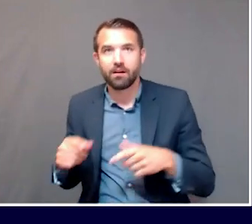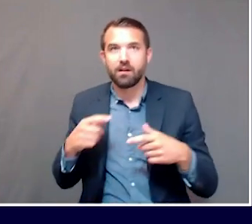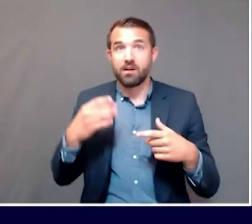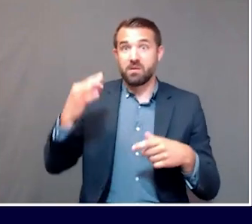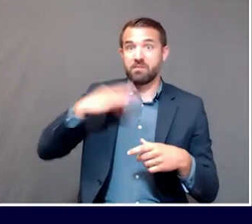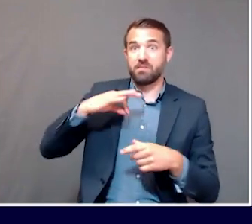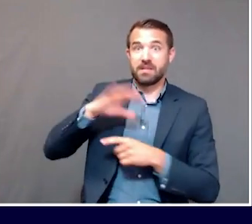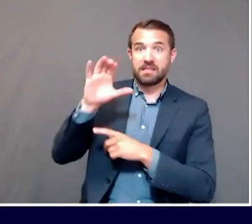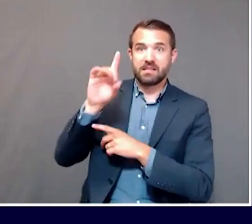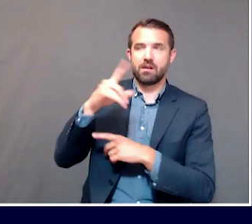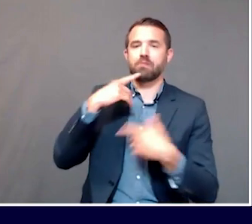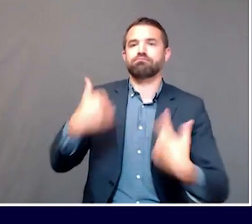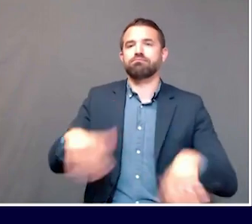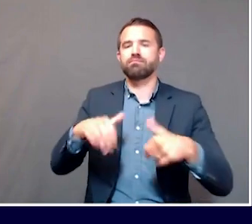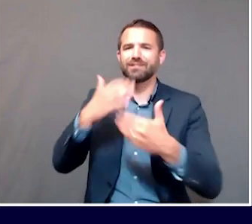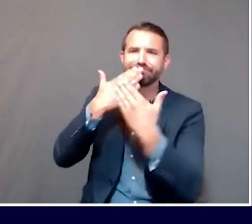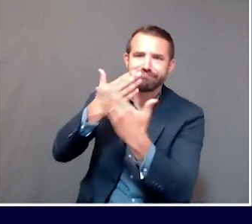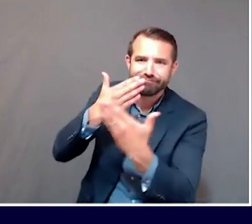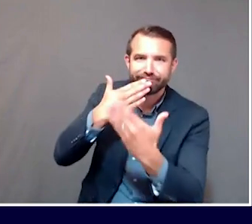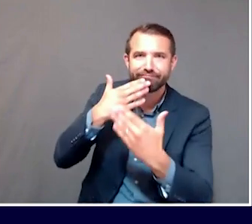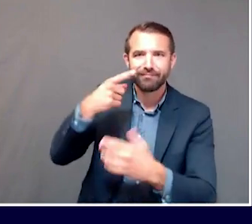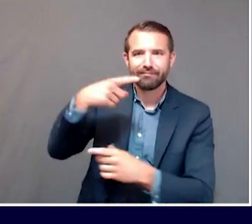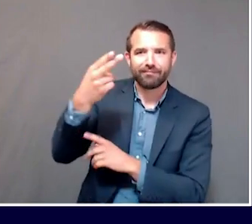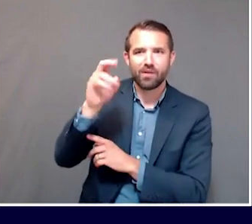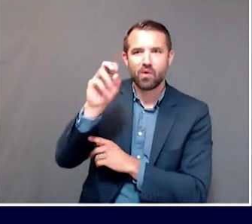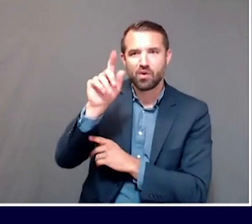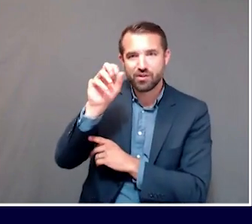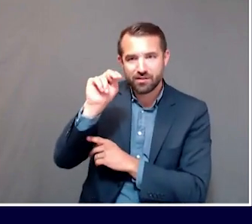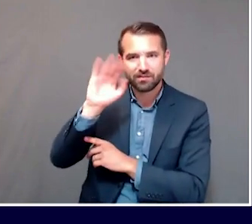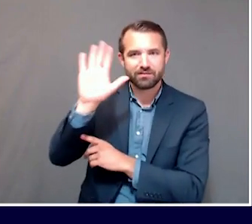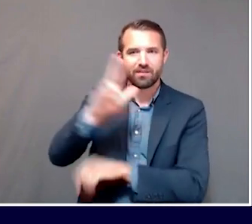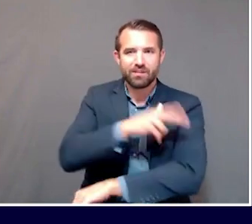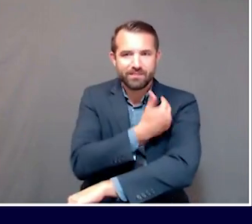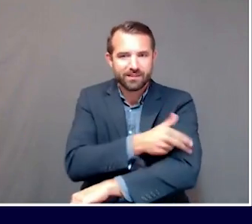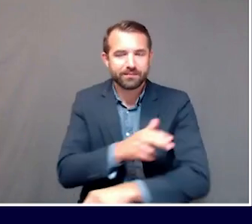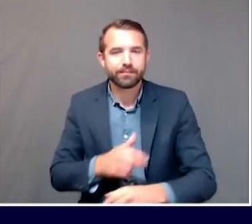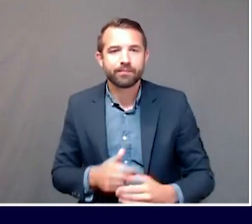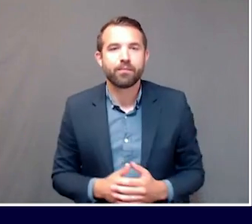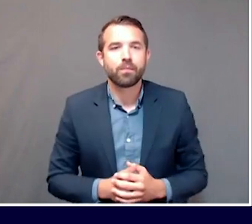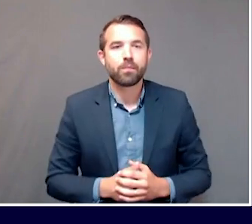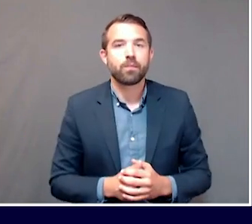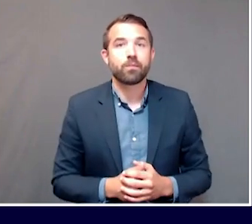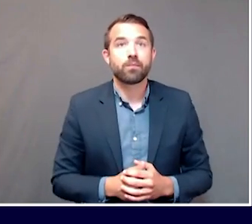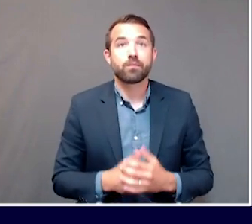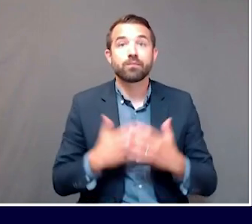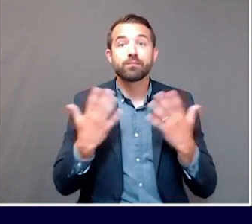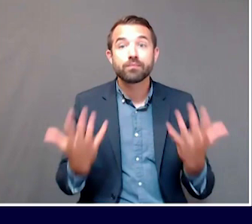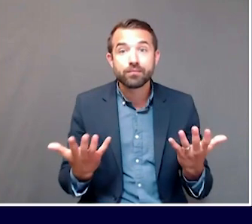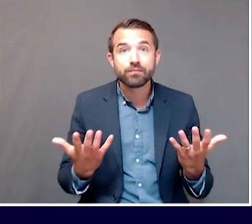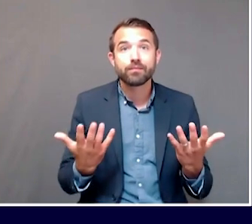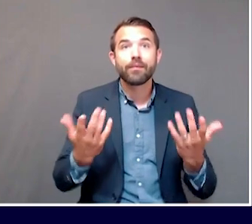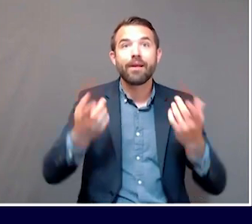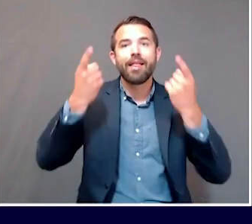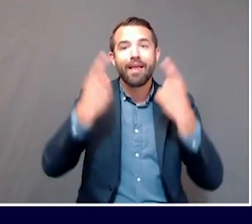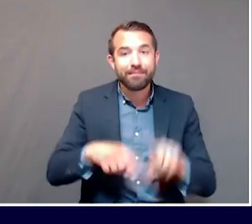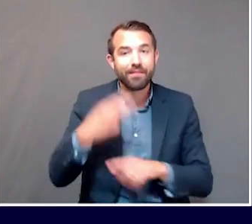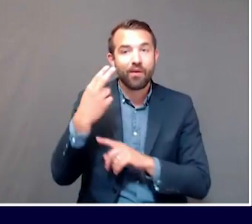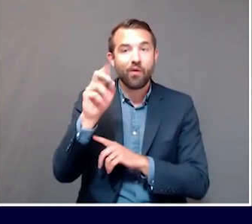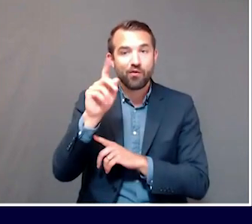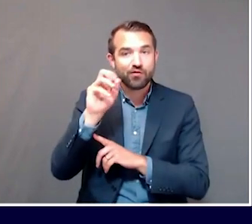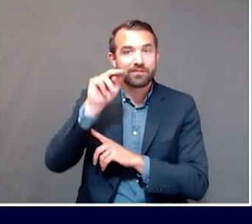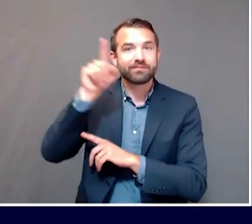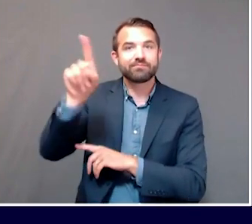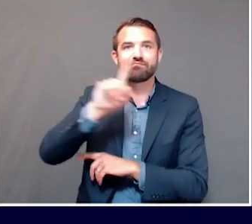at Holton Regional Hospital. This episode in Holton is also a reminder that the virus can travel